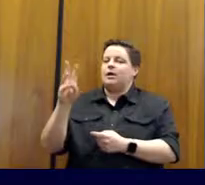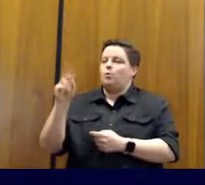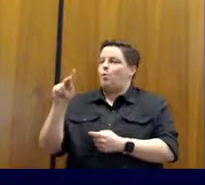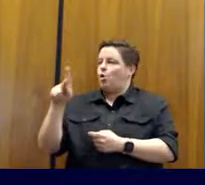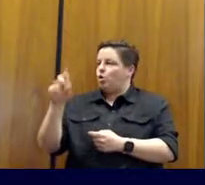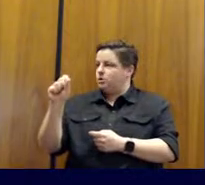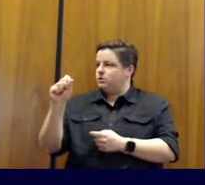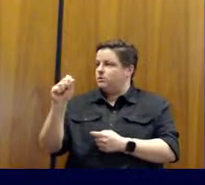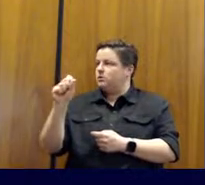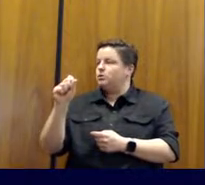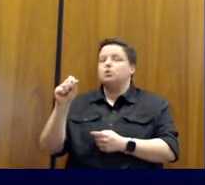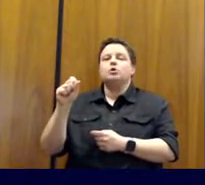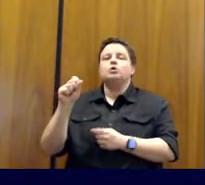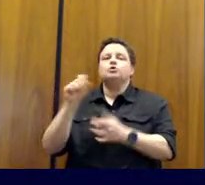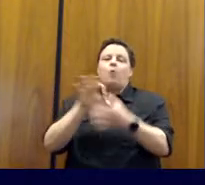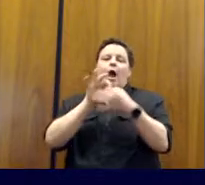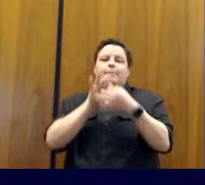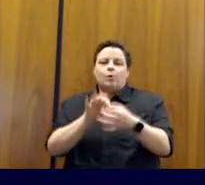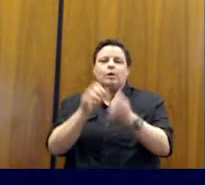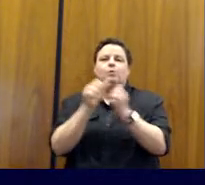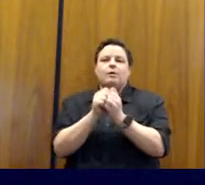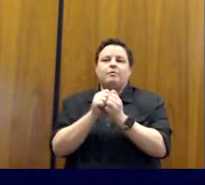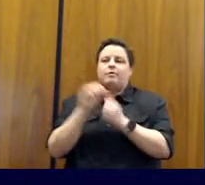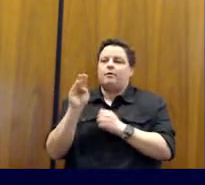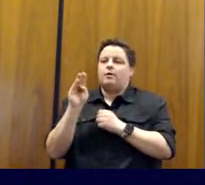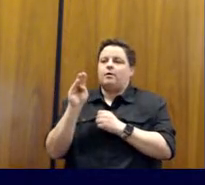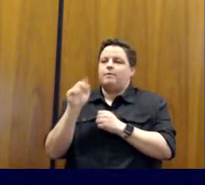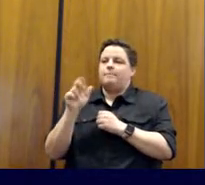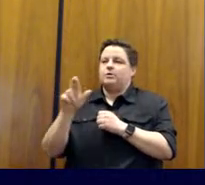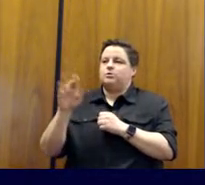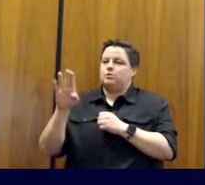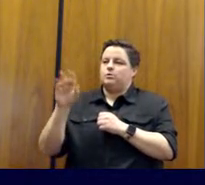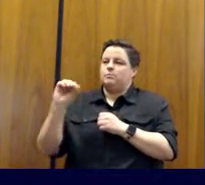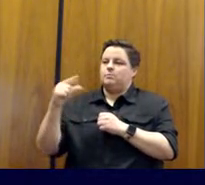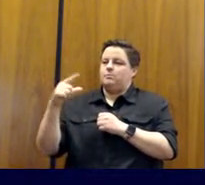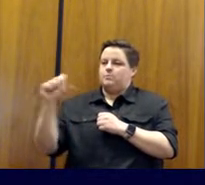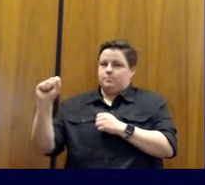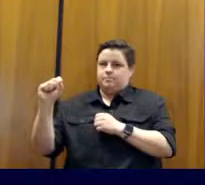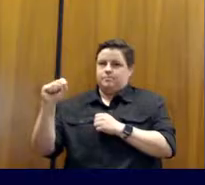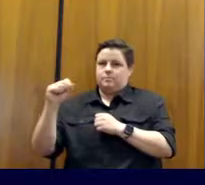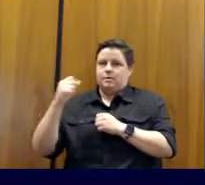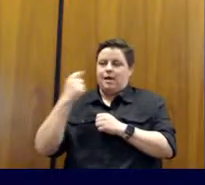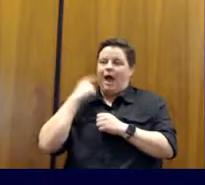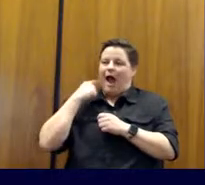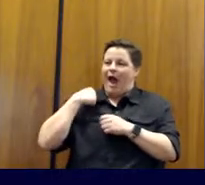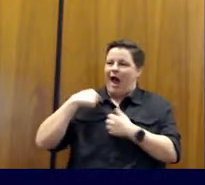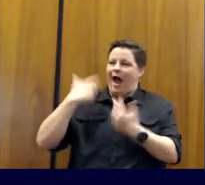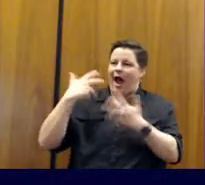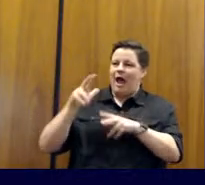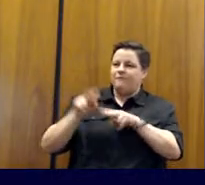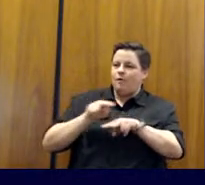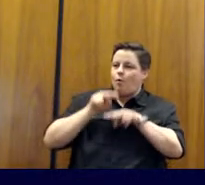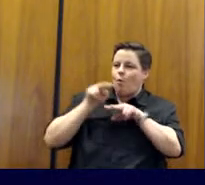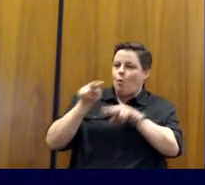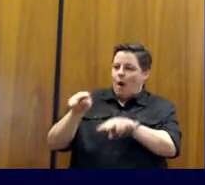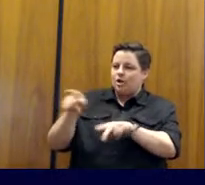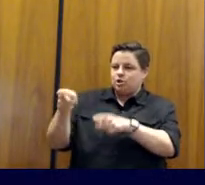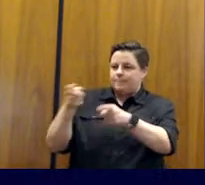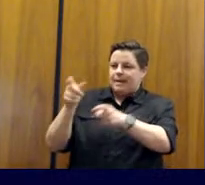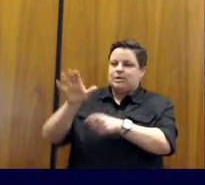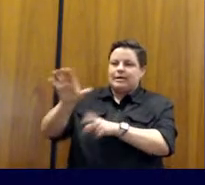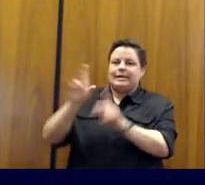I'm acquainted with Mr. Boggs. And I've watched him manage his